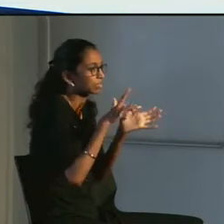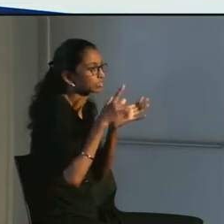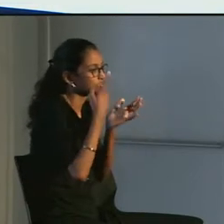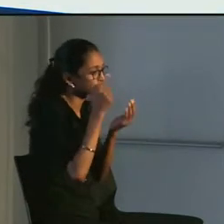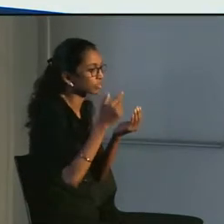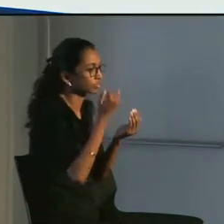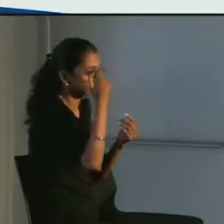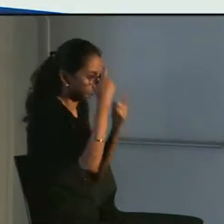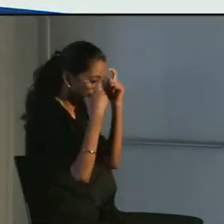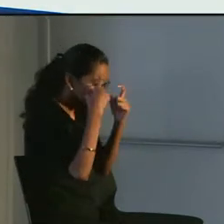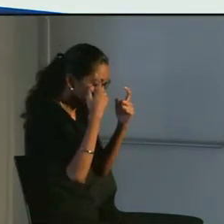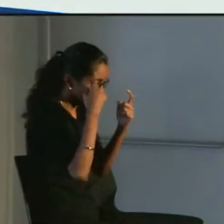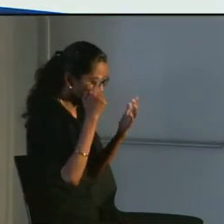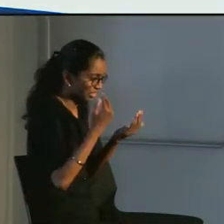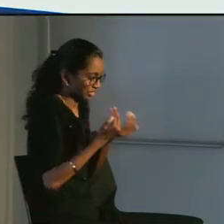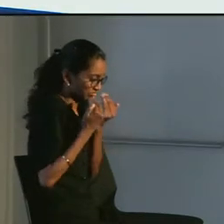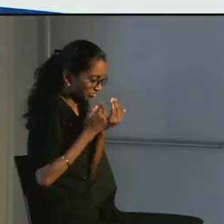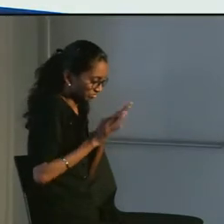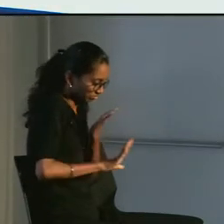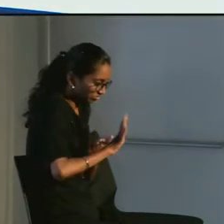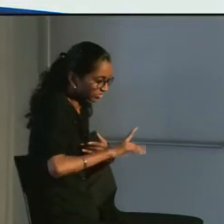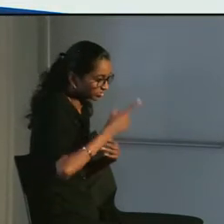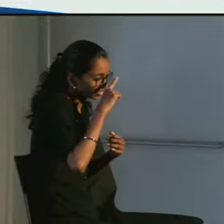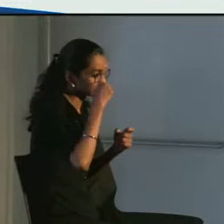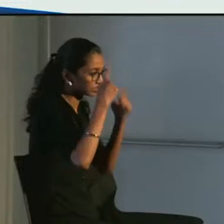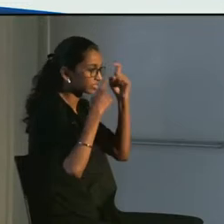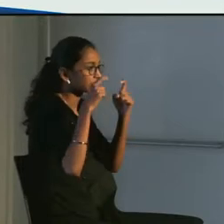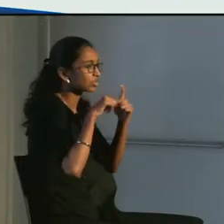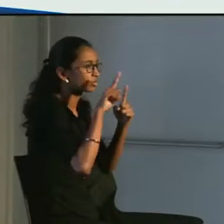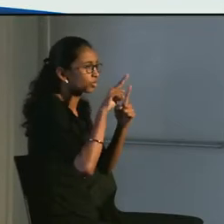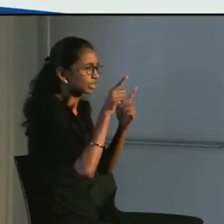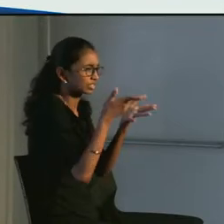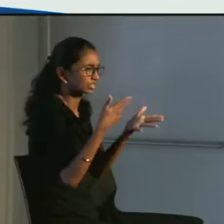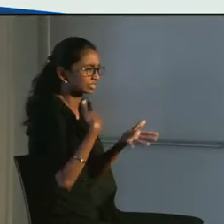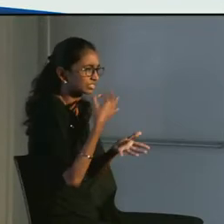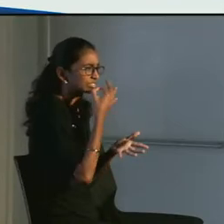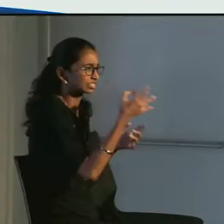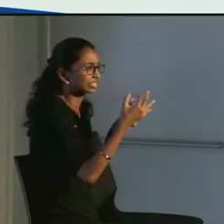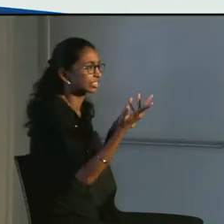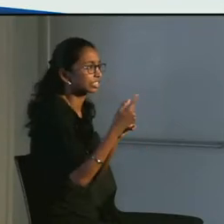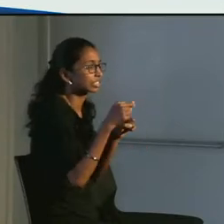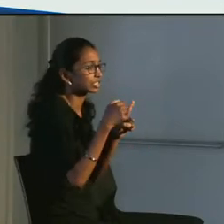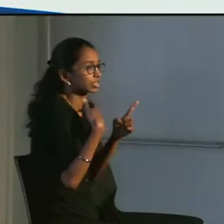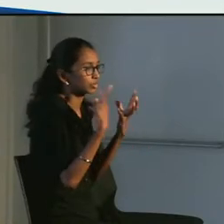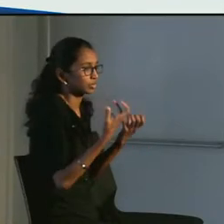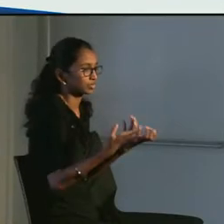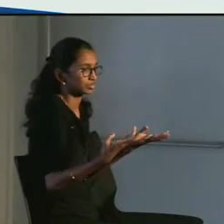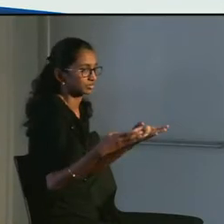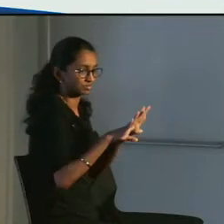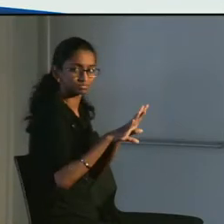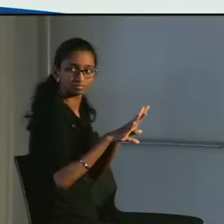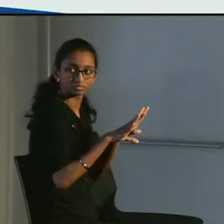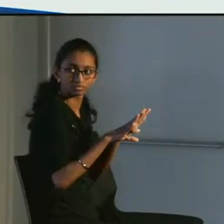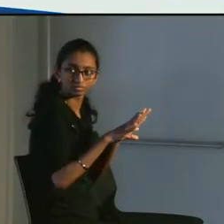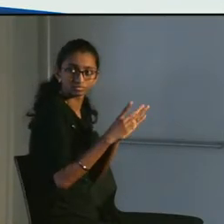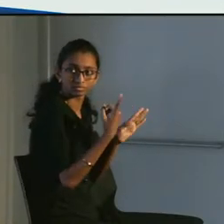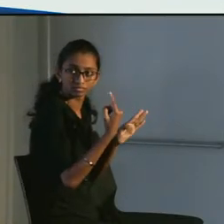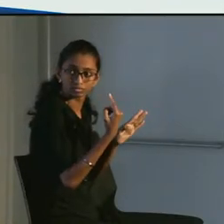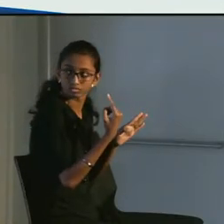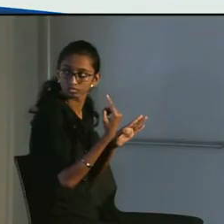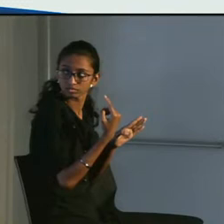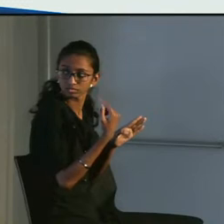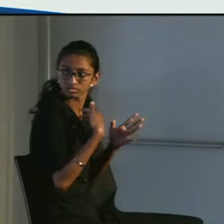protecting our right to imagine. That it's one thing to say, you know, we want to end violence, and the other is to